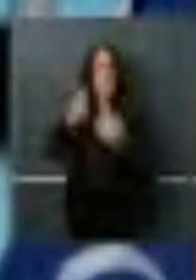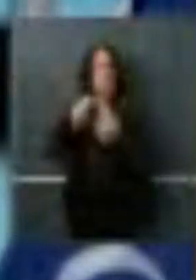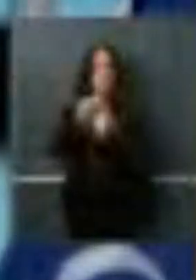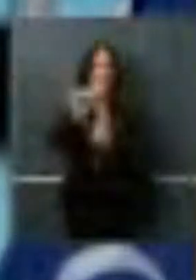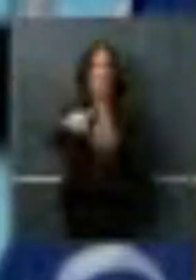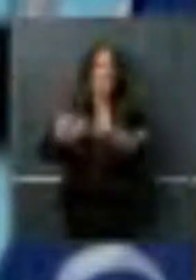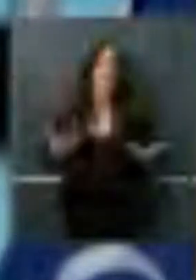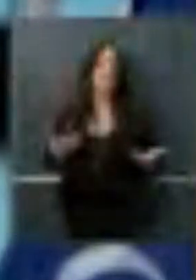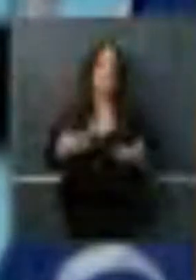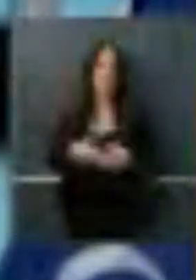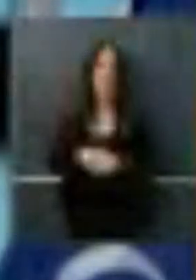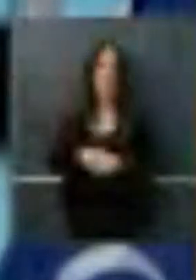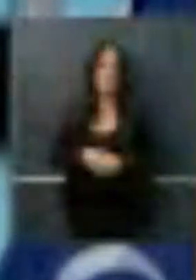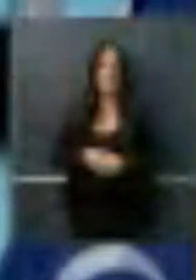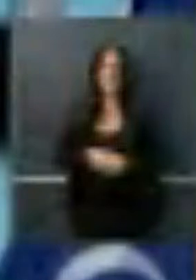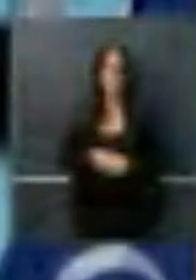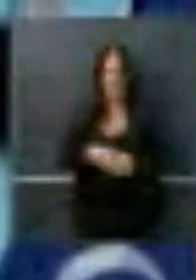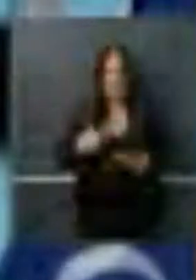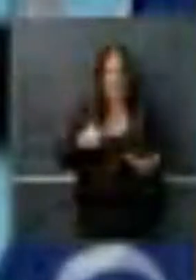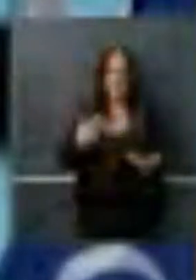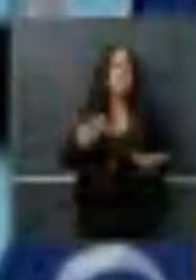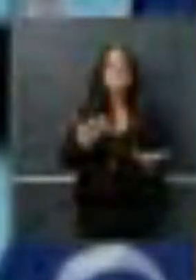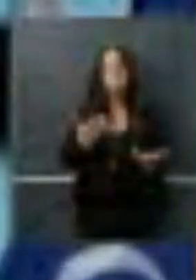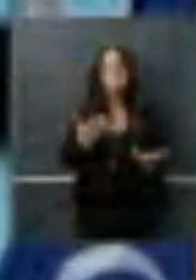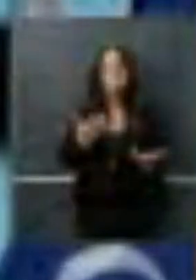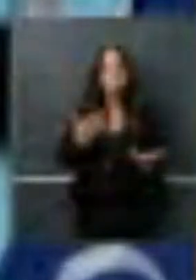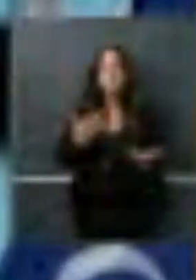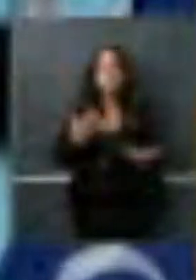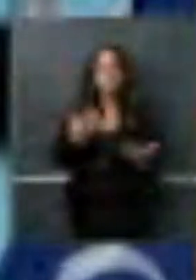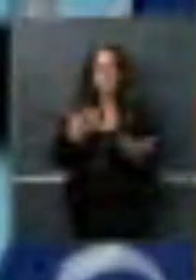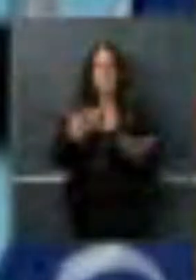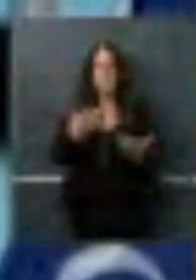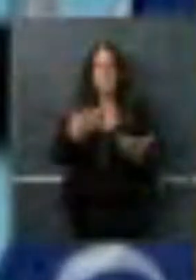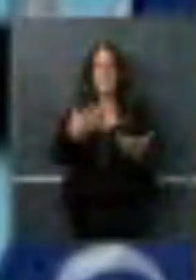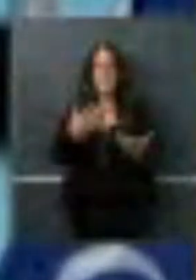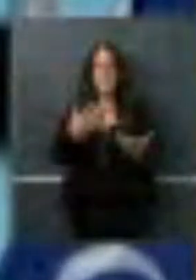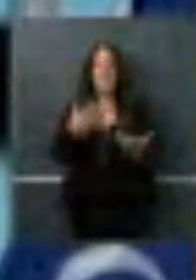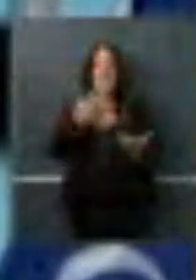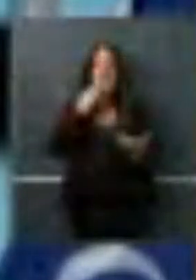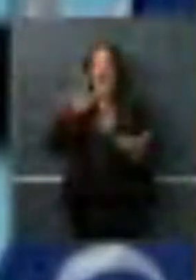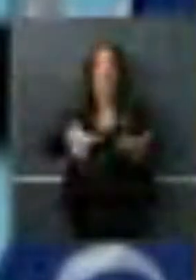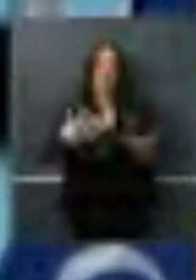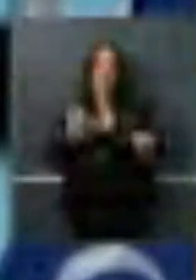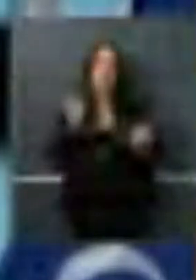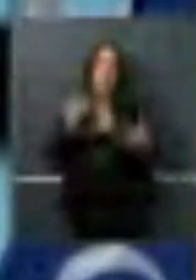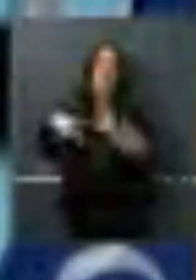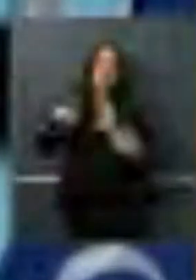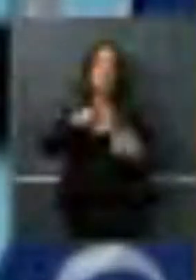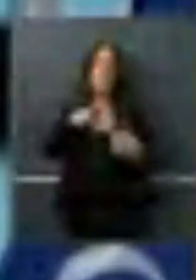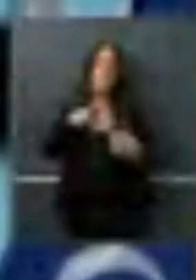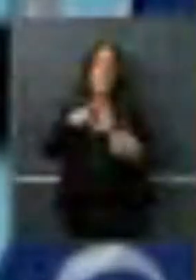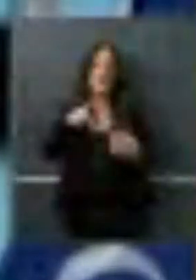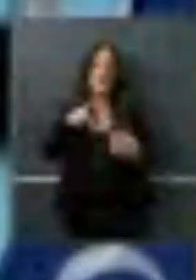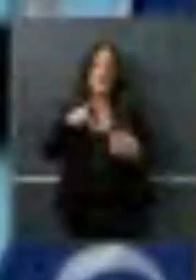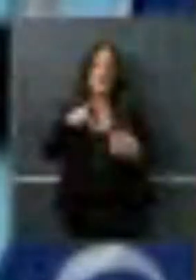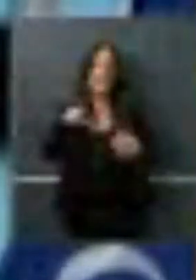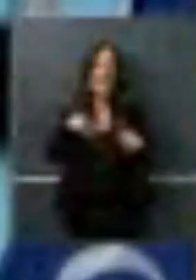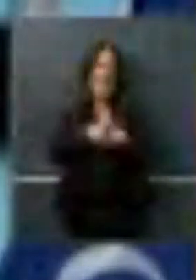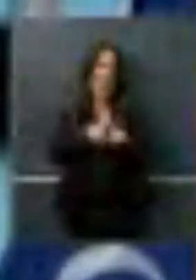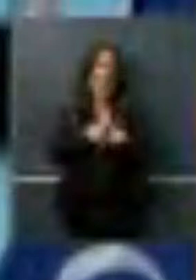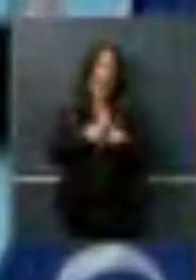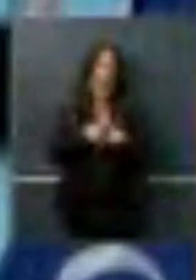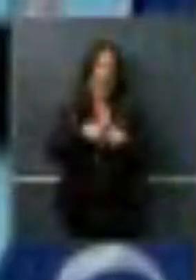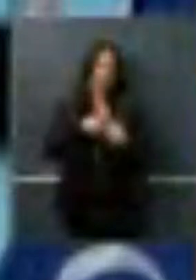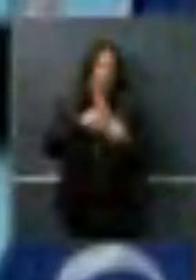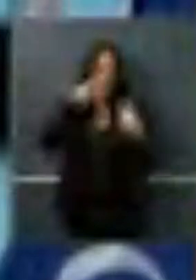this question. That's the elephant in the room. It's a question all of us are asking, and that's when. I'll let you, to the extent the state of California